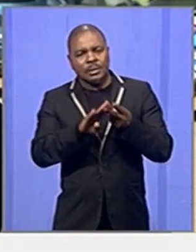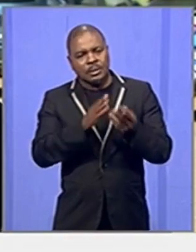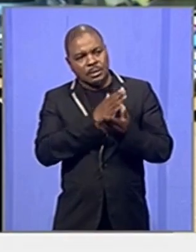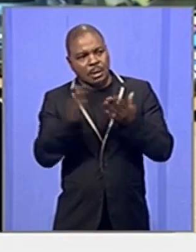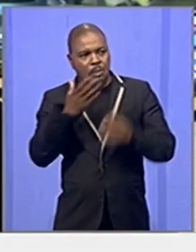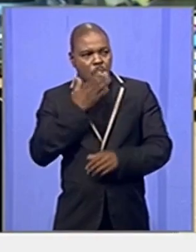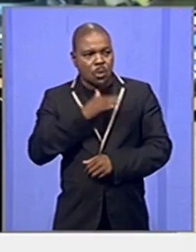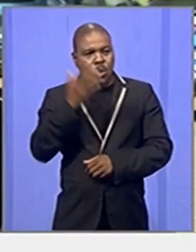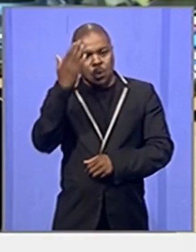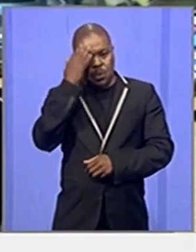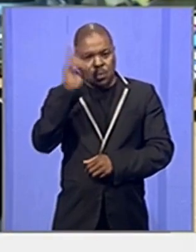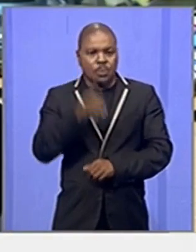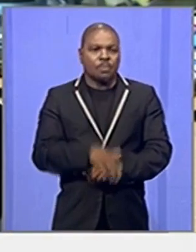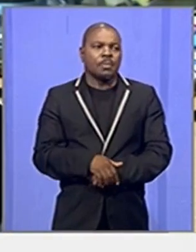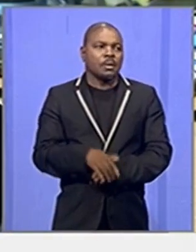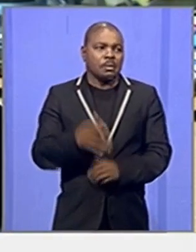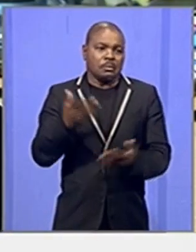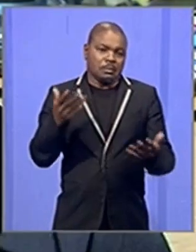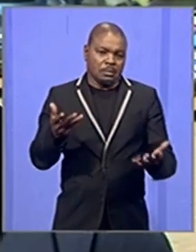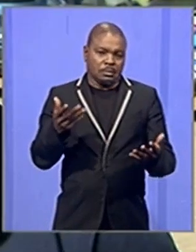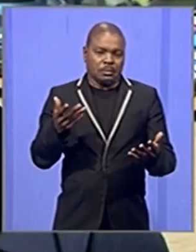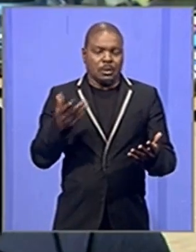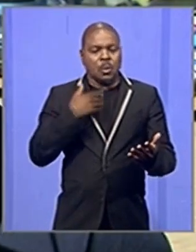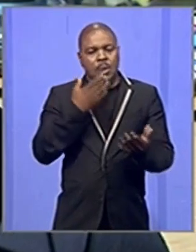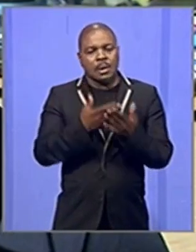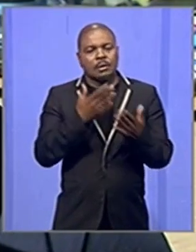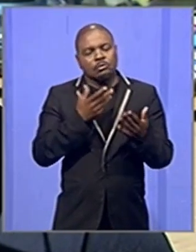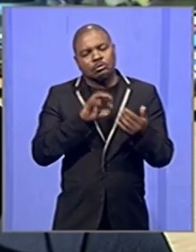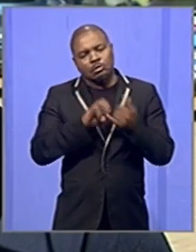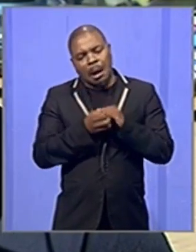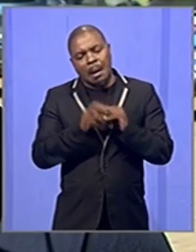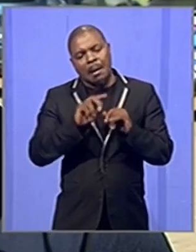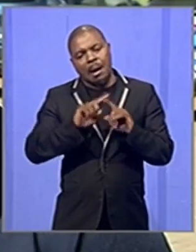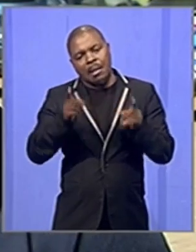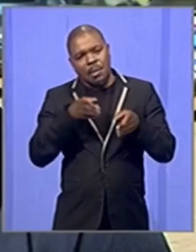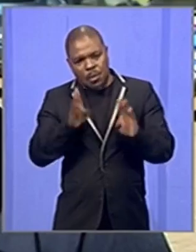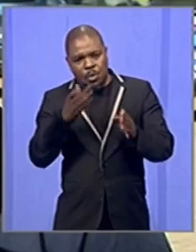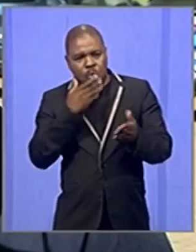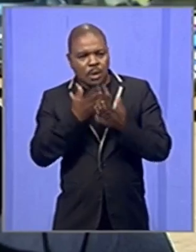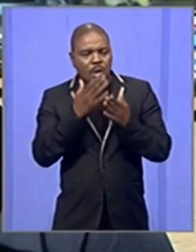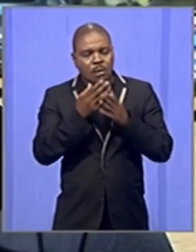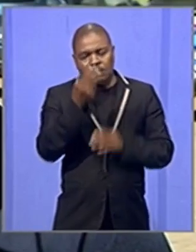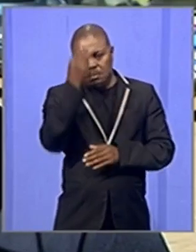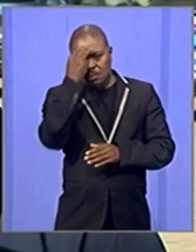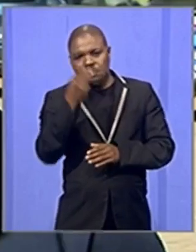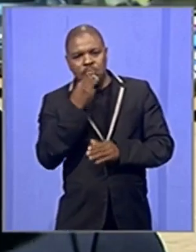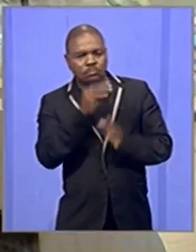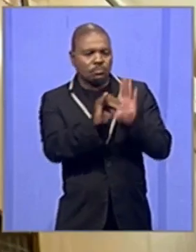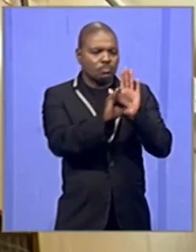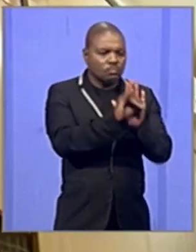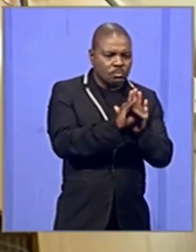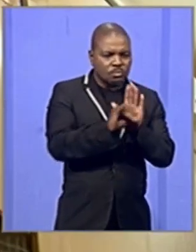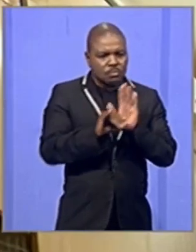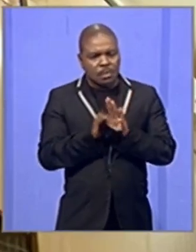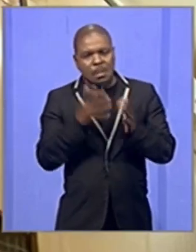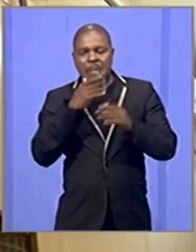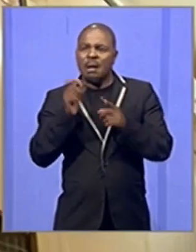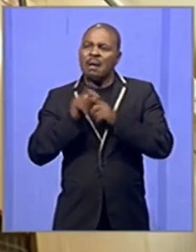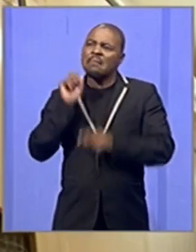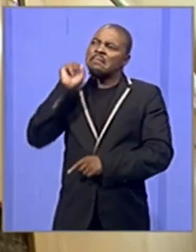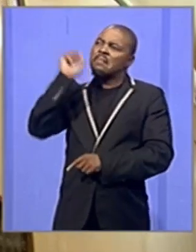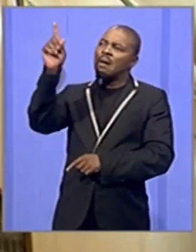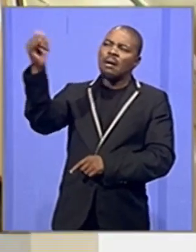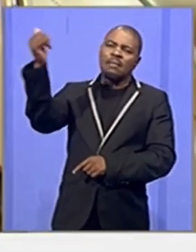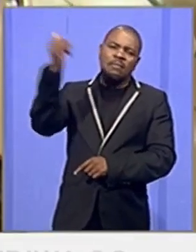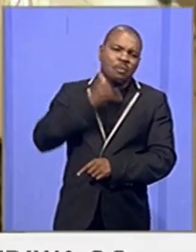gore a na go na le tsela tse dingwe tse leng gore di ka dirisiwa gore ba kgona go verify o kra le gore motho o founa a le kgolenyana reno nka kgona